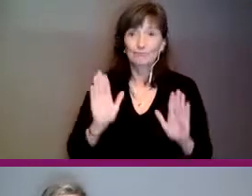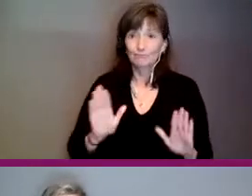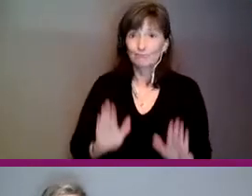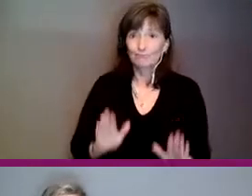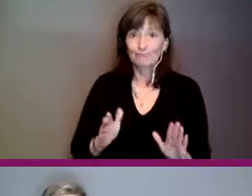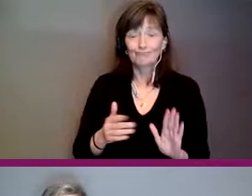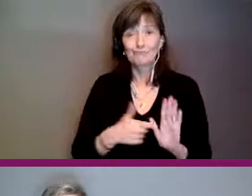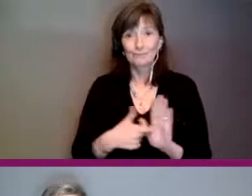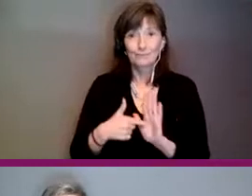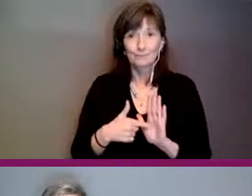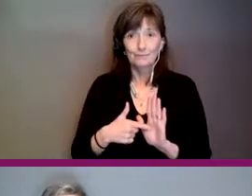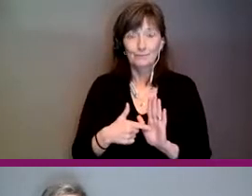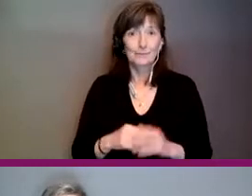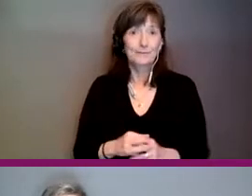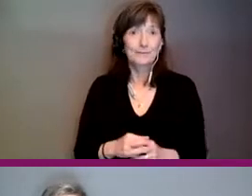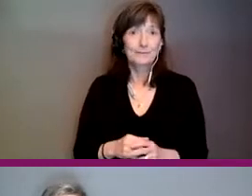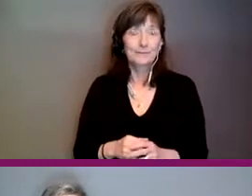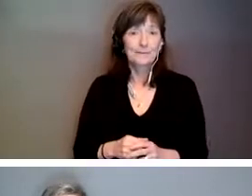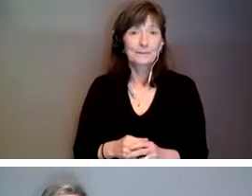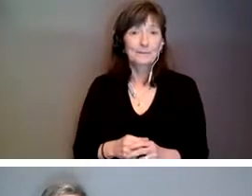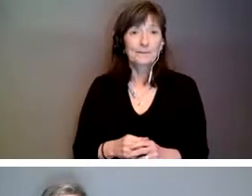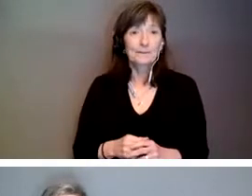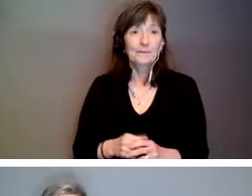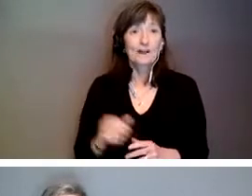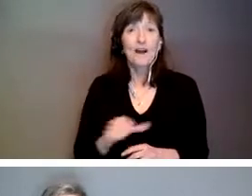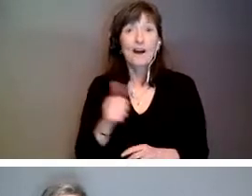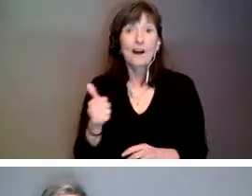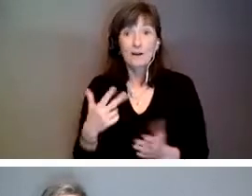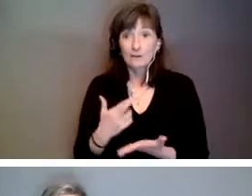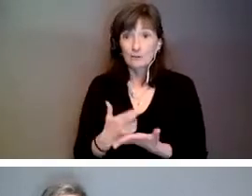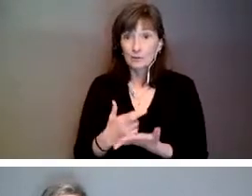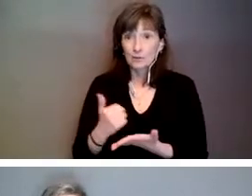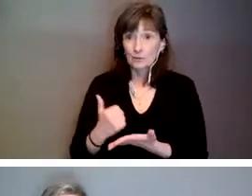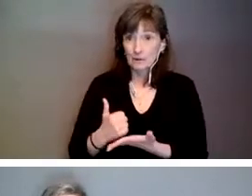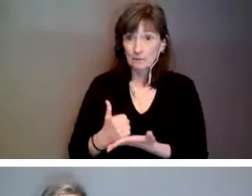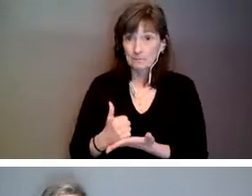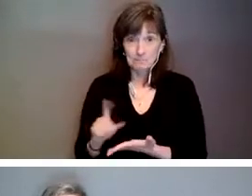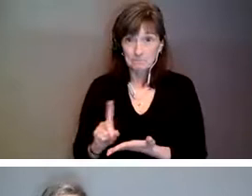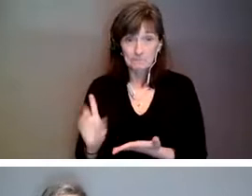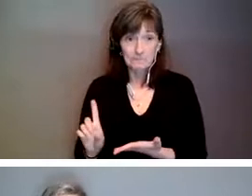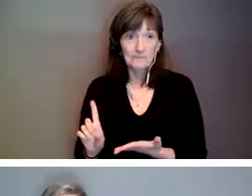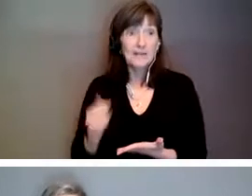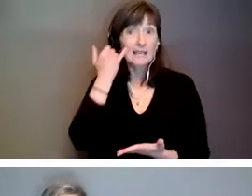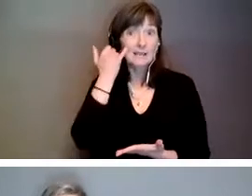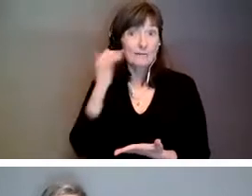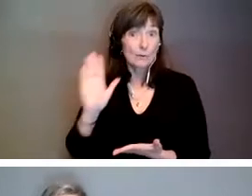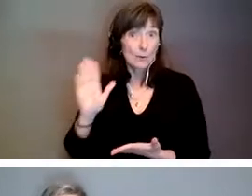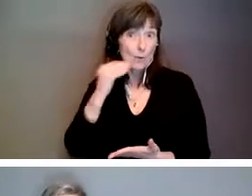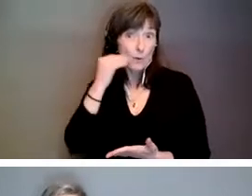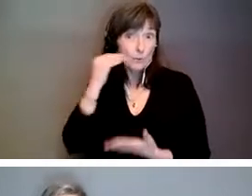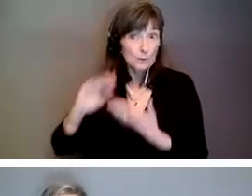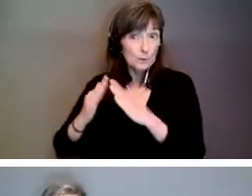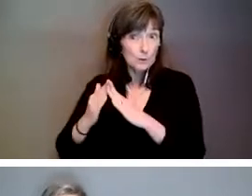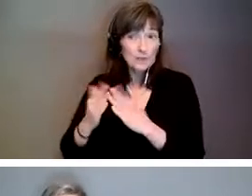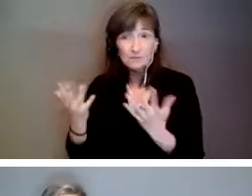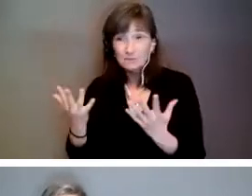today as well. Just some other resources that if people are doing this in their communities and they are not sure what resources